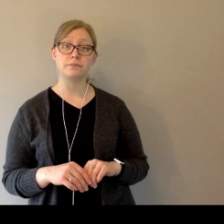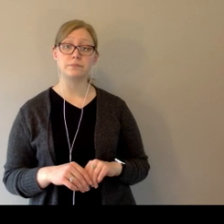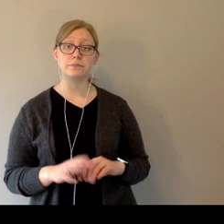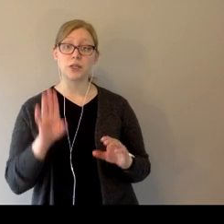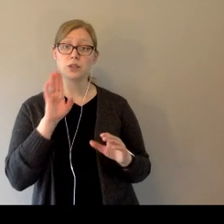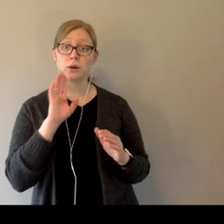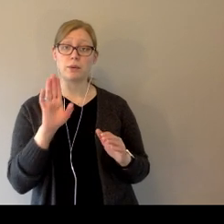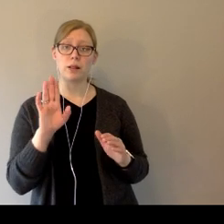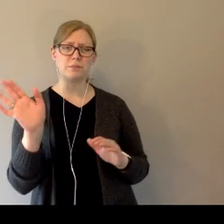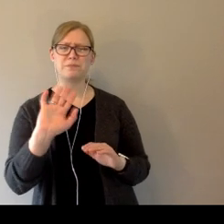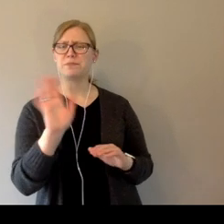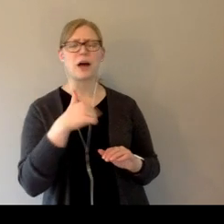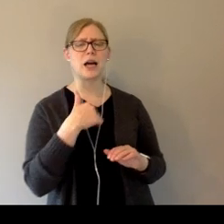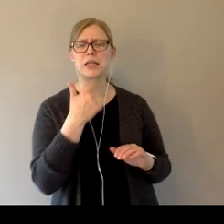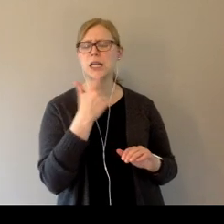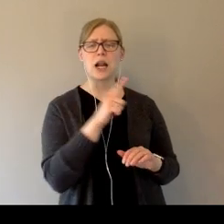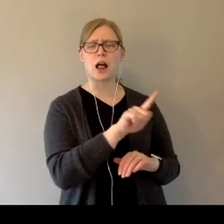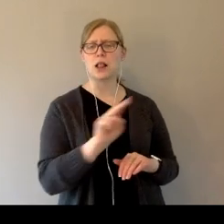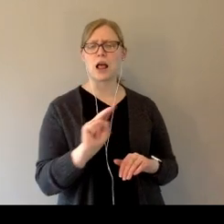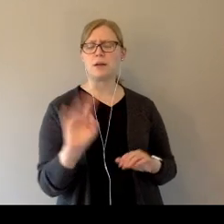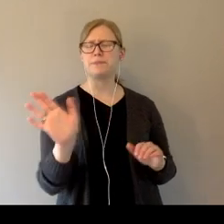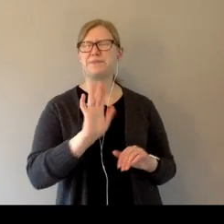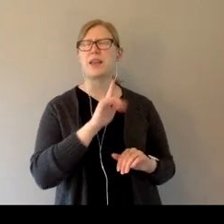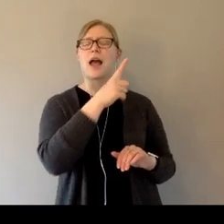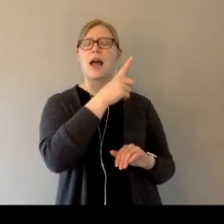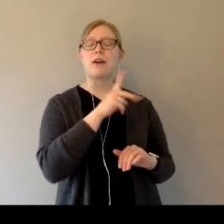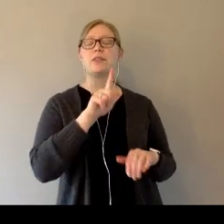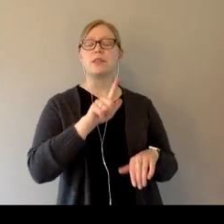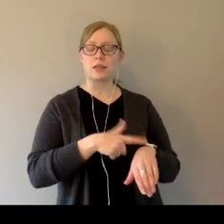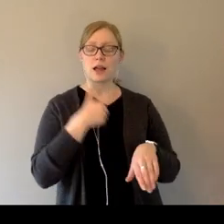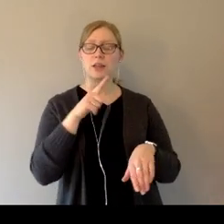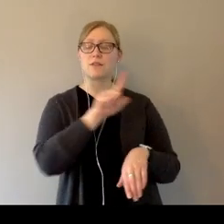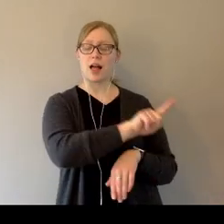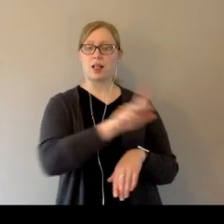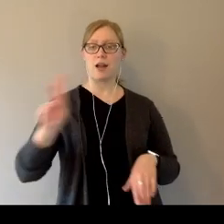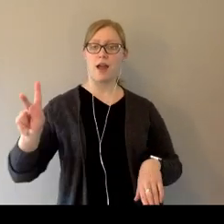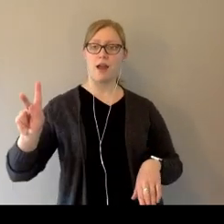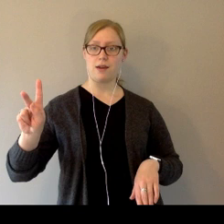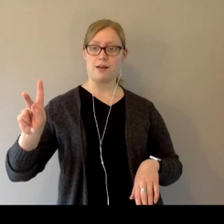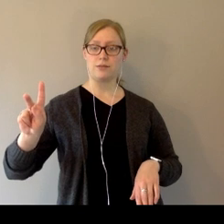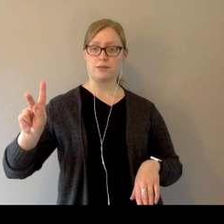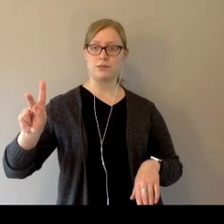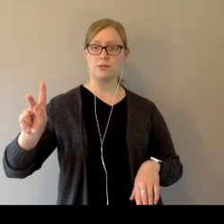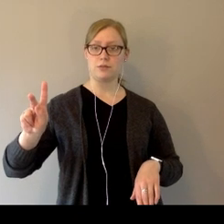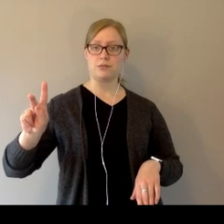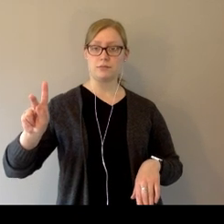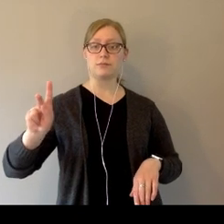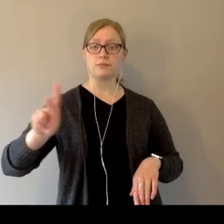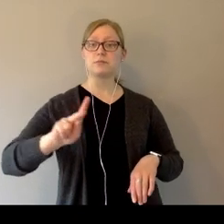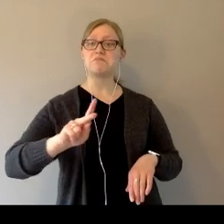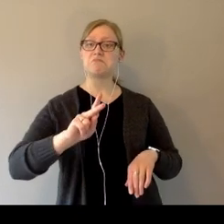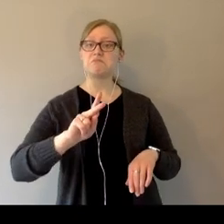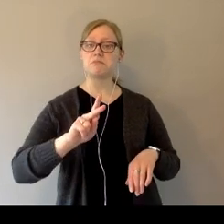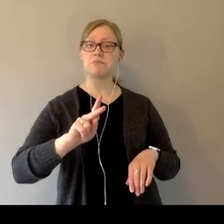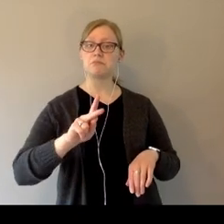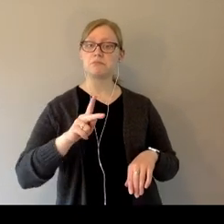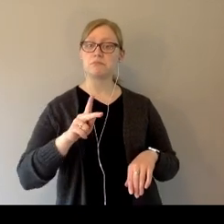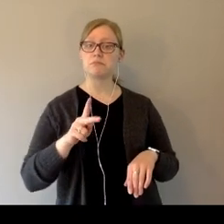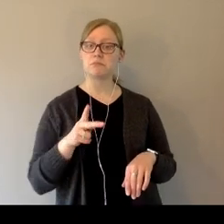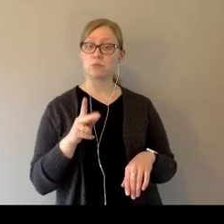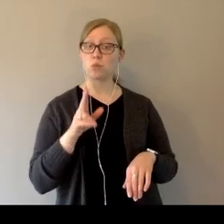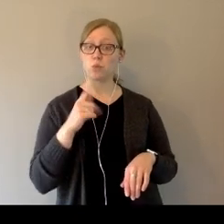or sorry, I said LN, half the length of LK. And so we're going to, we're going